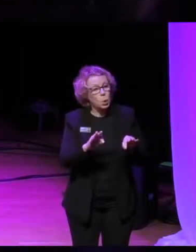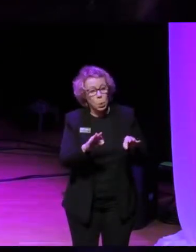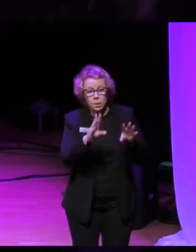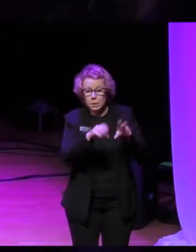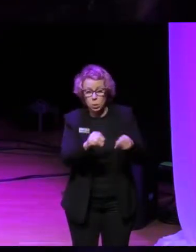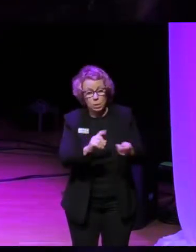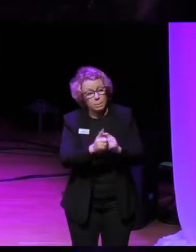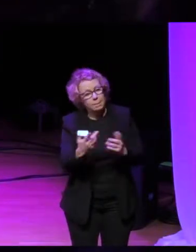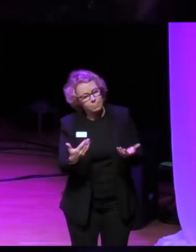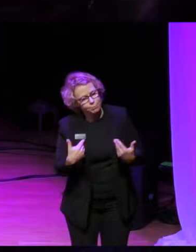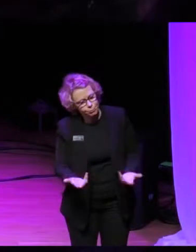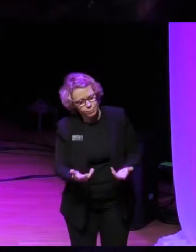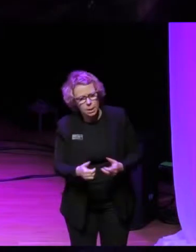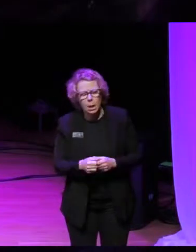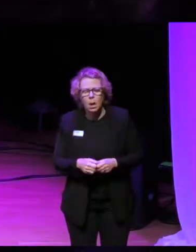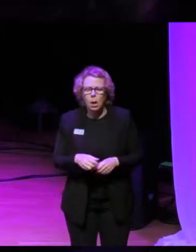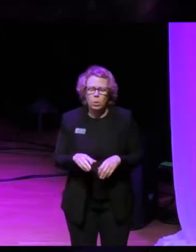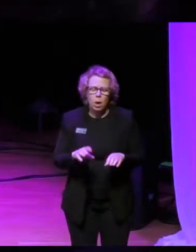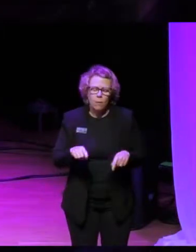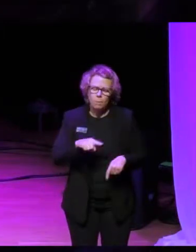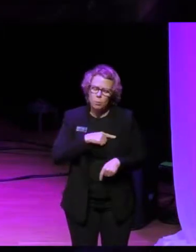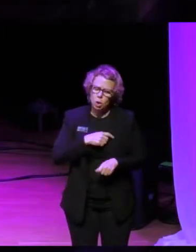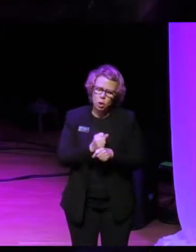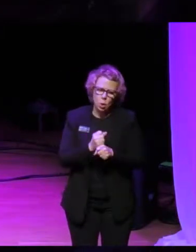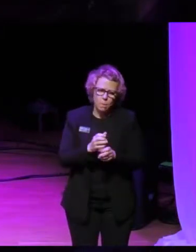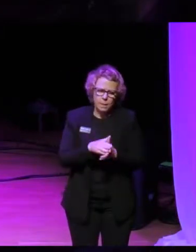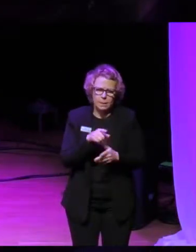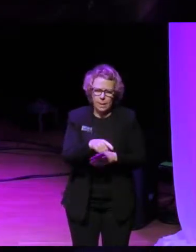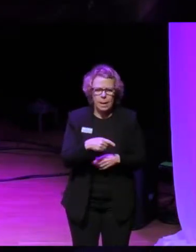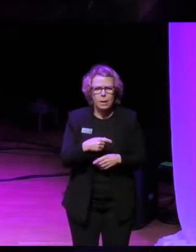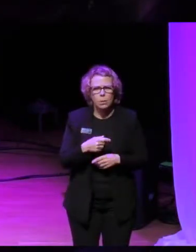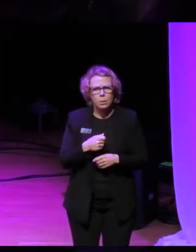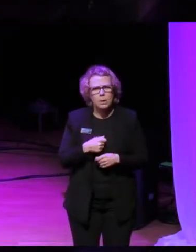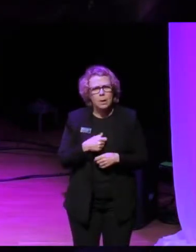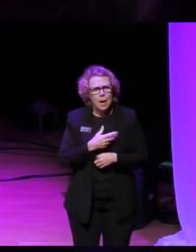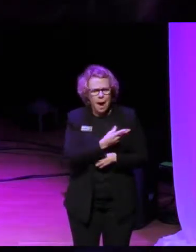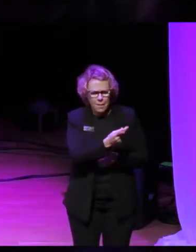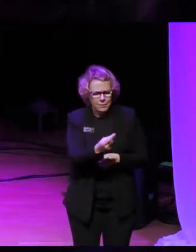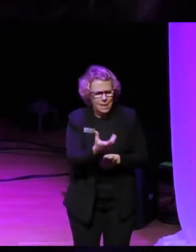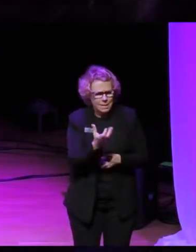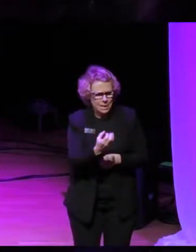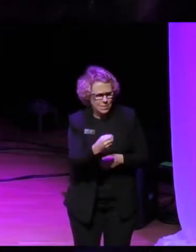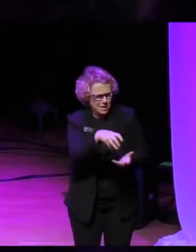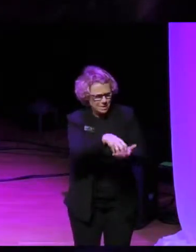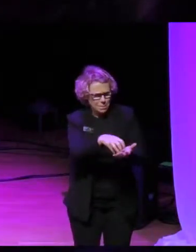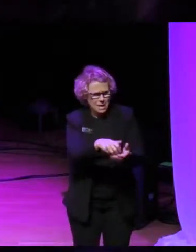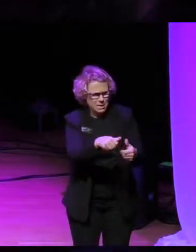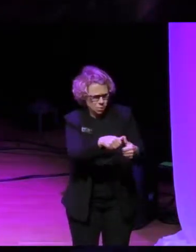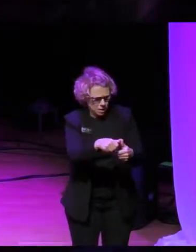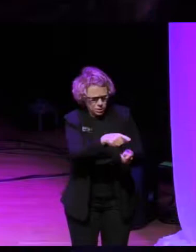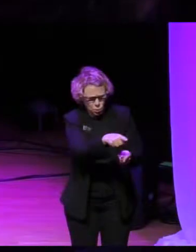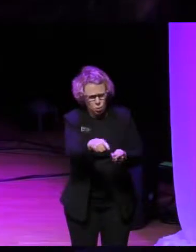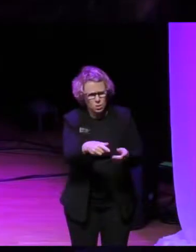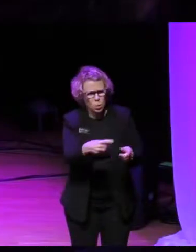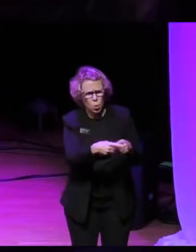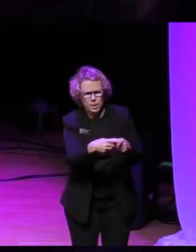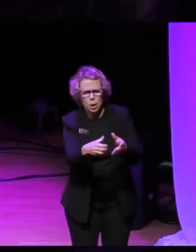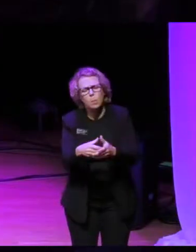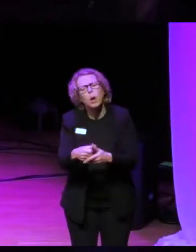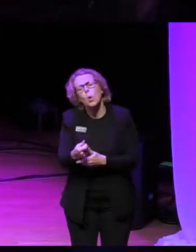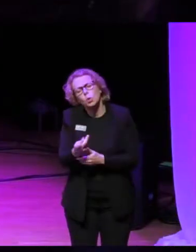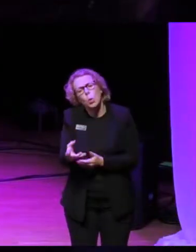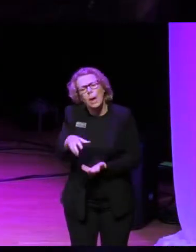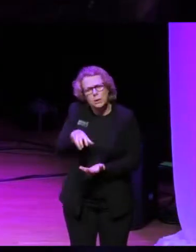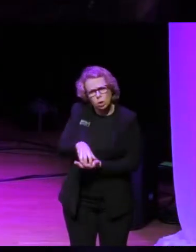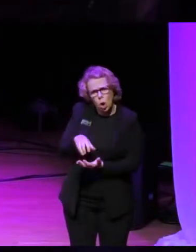very busy year of litigation against that, and as I mentioned, it's been us, but it's been other civil society groups and some states. There's been